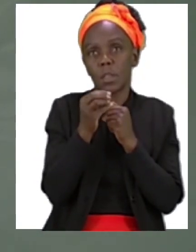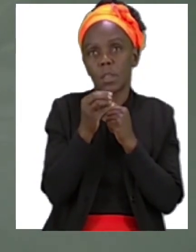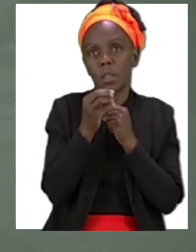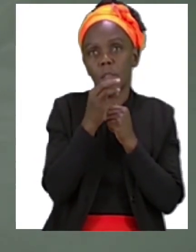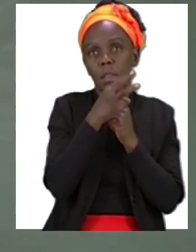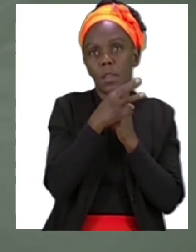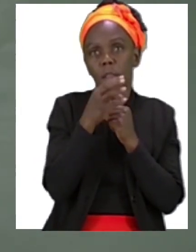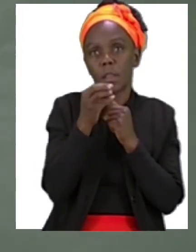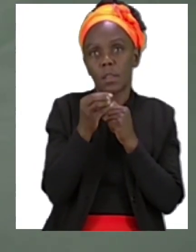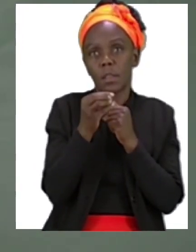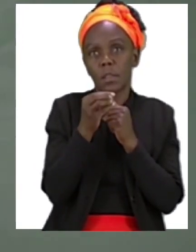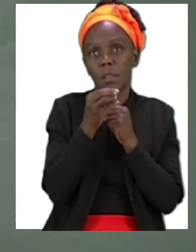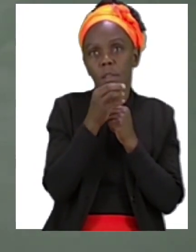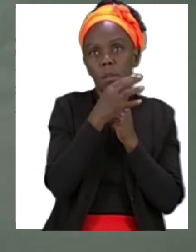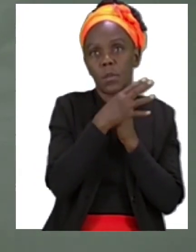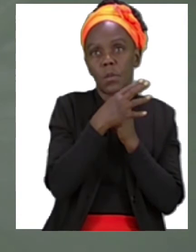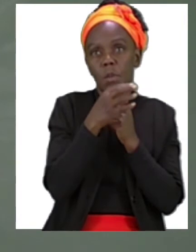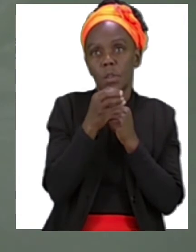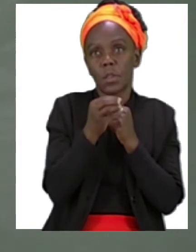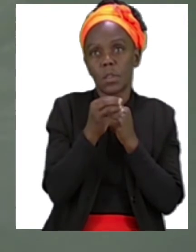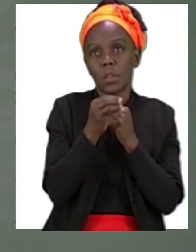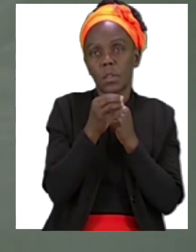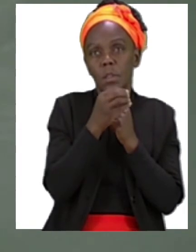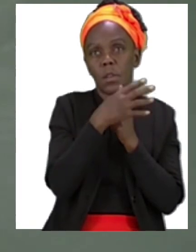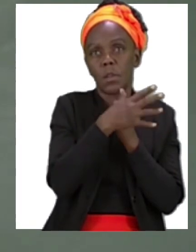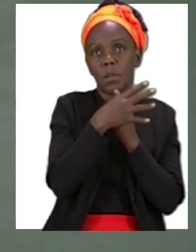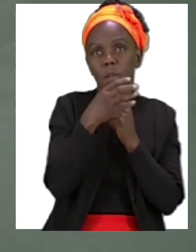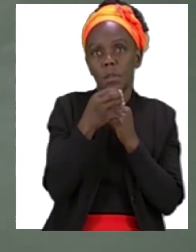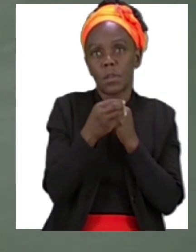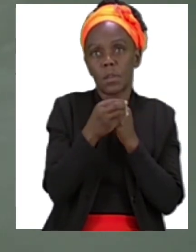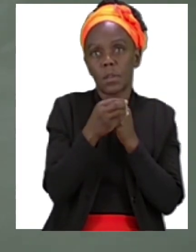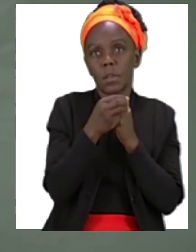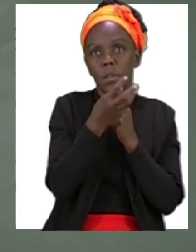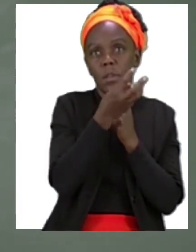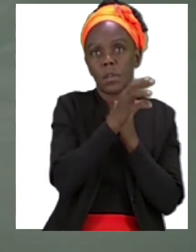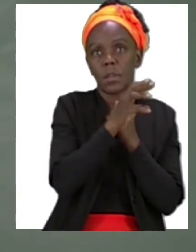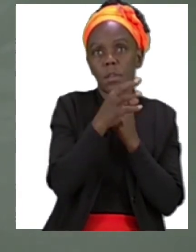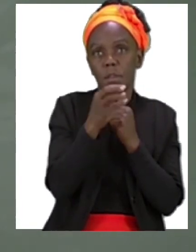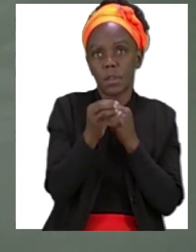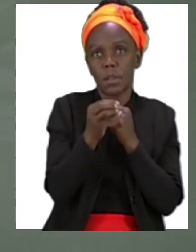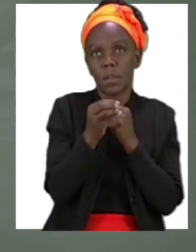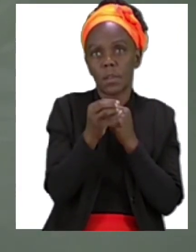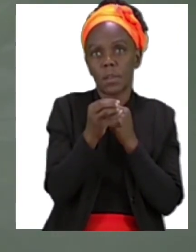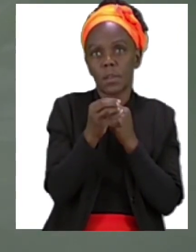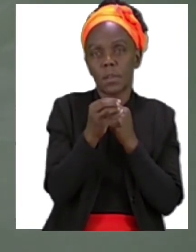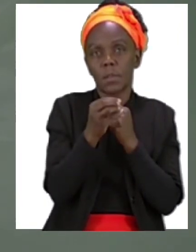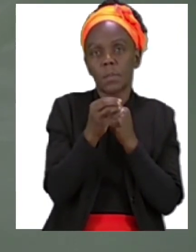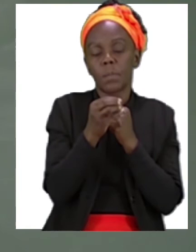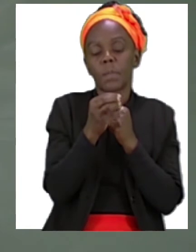20, 30, 40, 50, 60. It